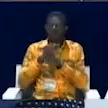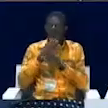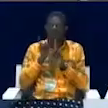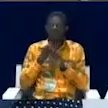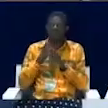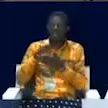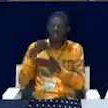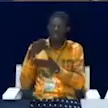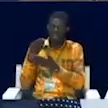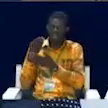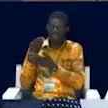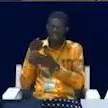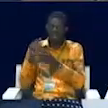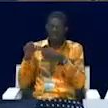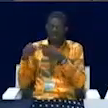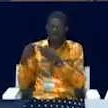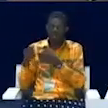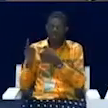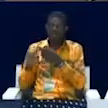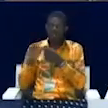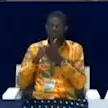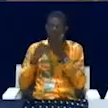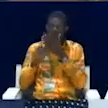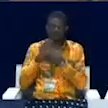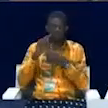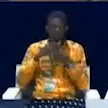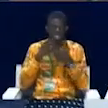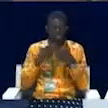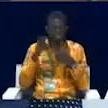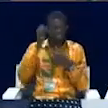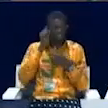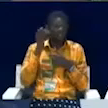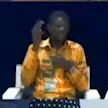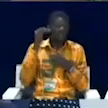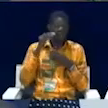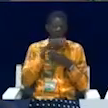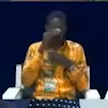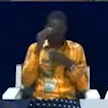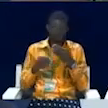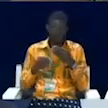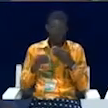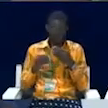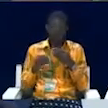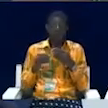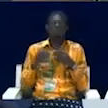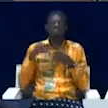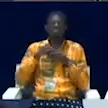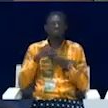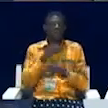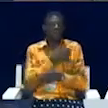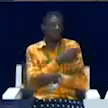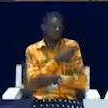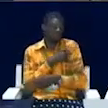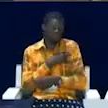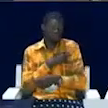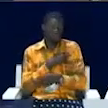to the, around June, then she was completely in the hospital.